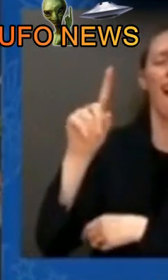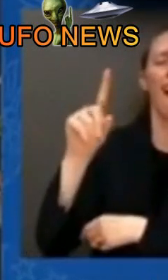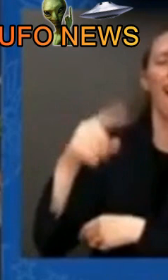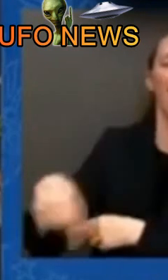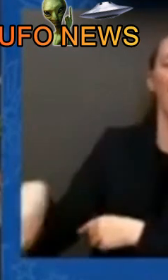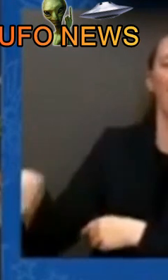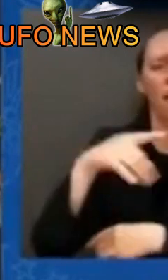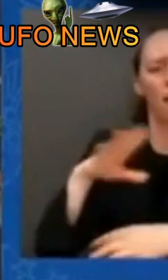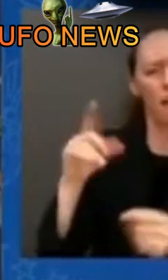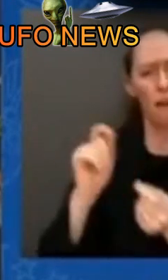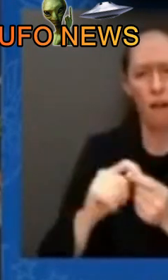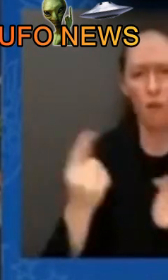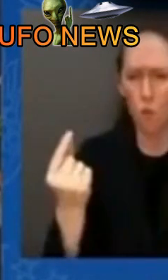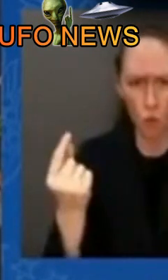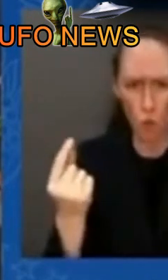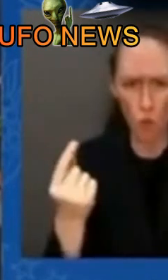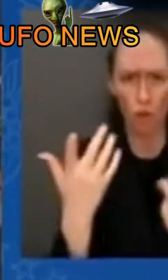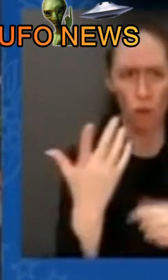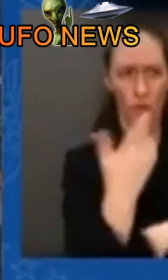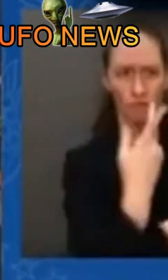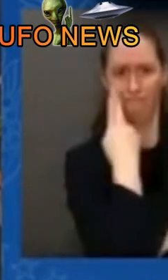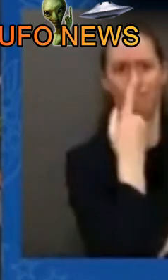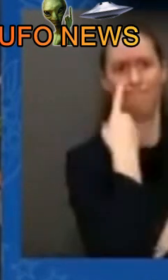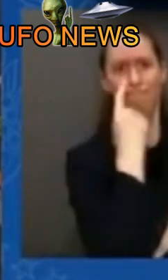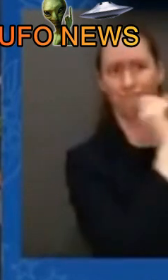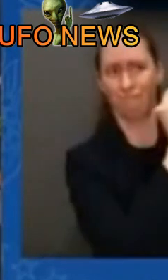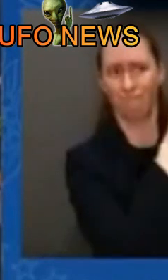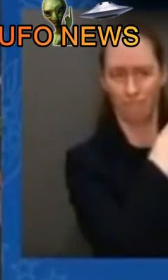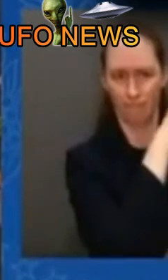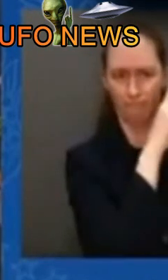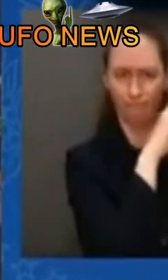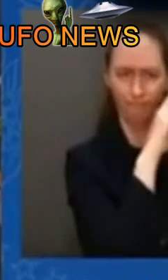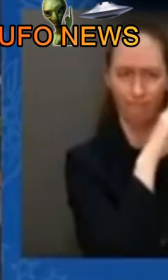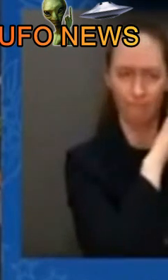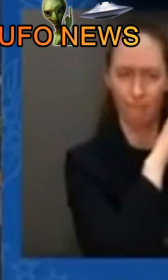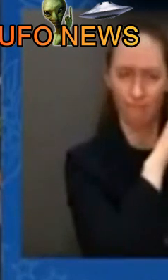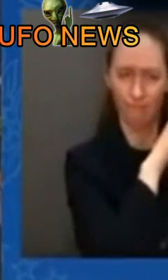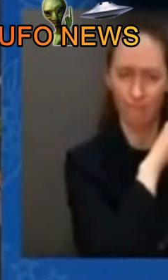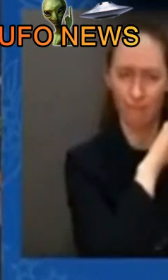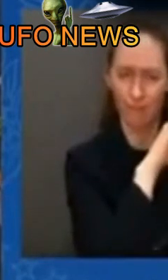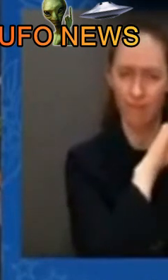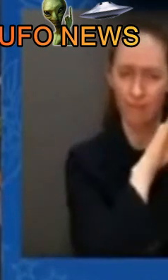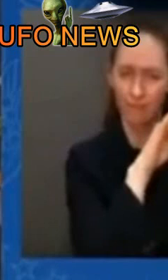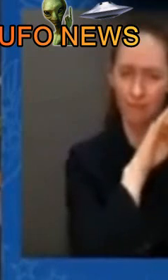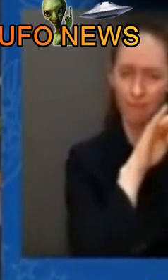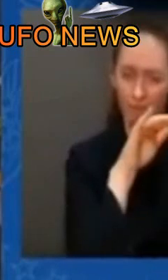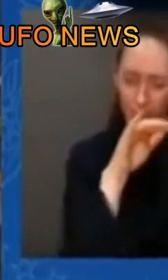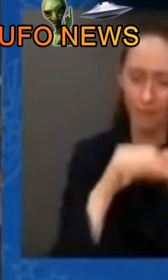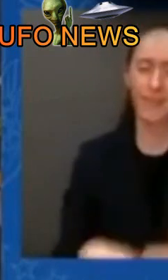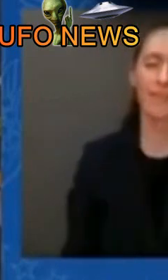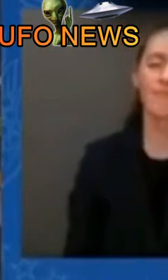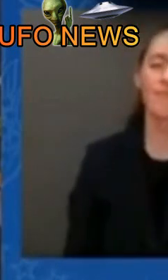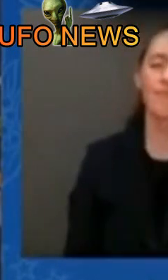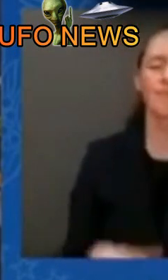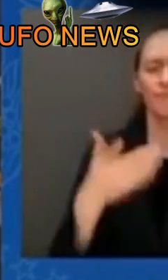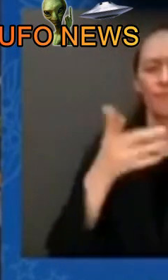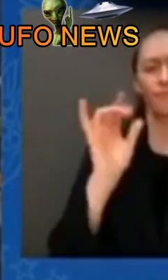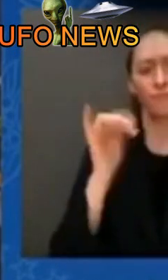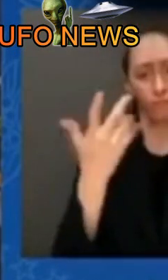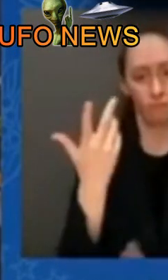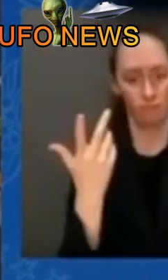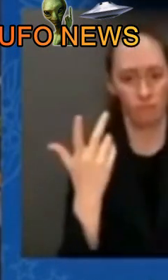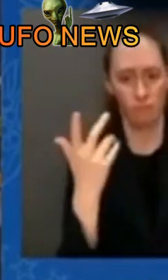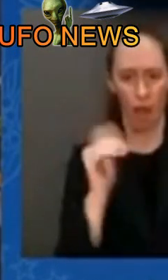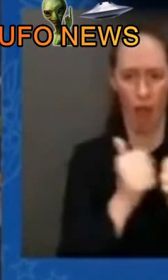our airspace, including enhancing our radar to pick up more slow-moving objects above our country, around the